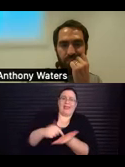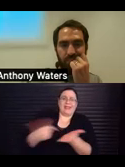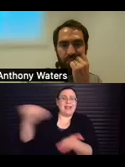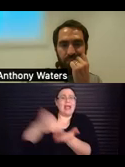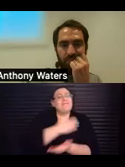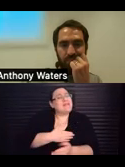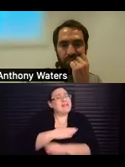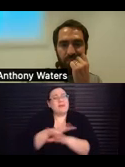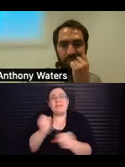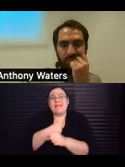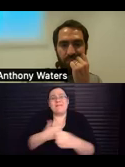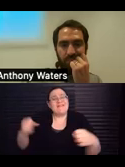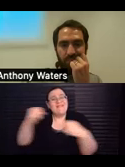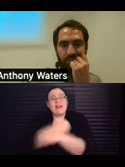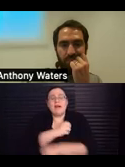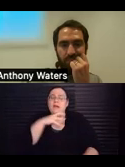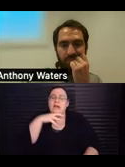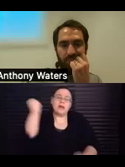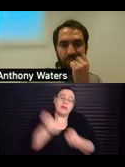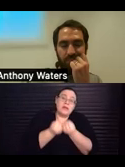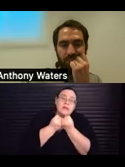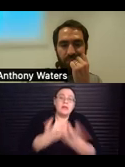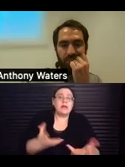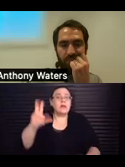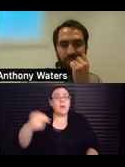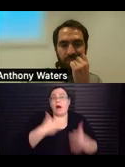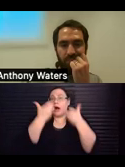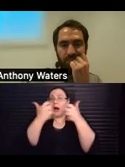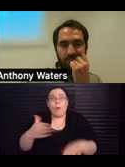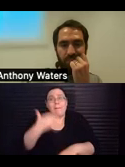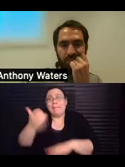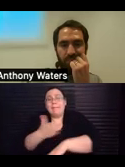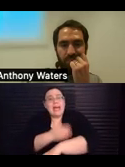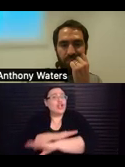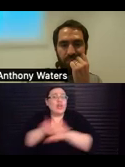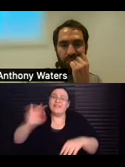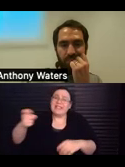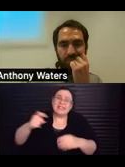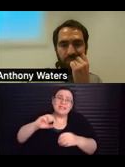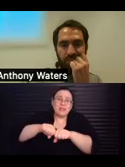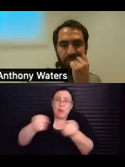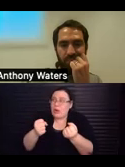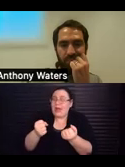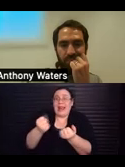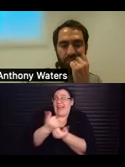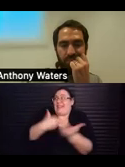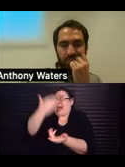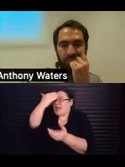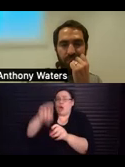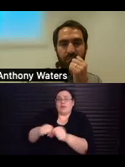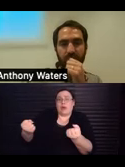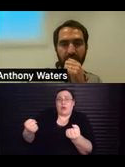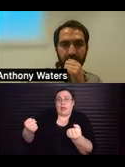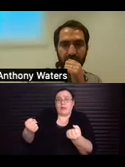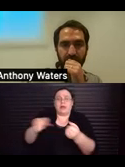make me fight. I'm tired. No, I don't want it to be better. Don't fix the brokenness. That is all that I know.